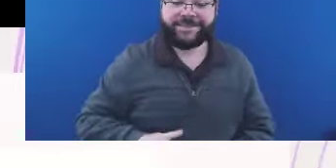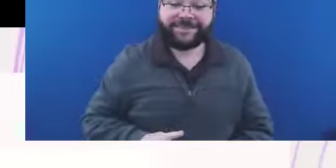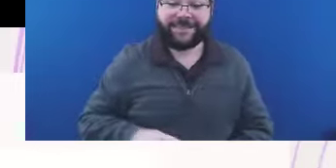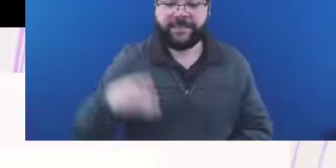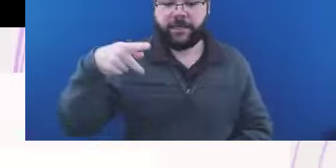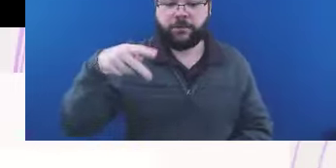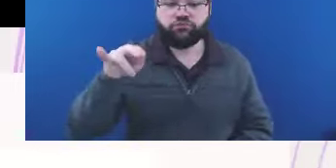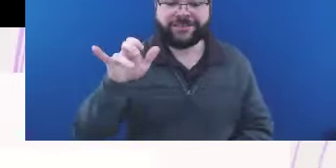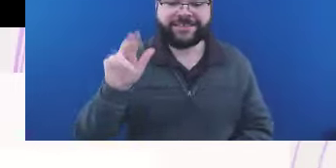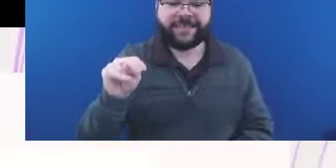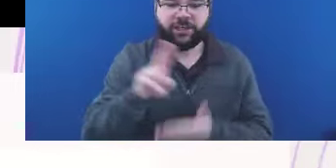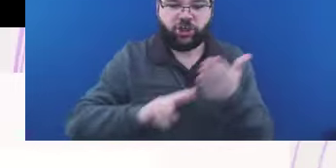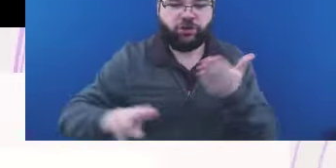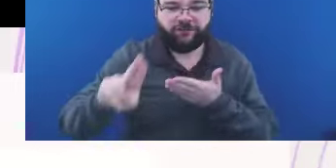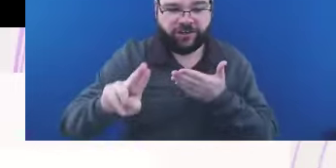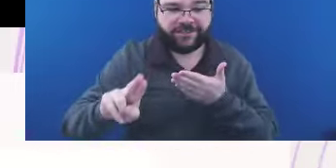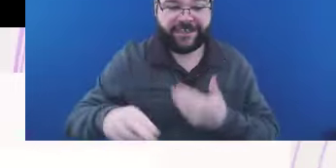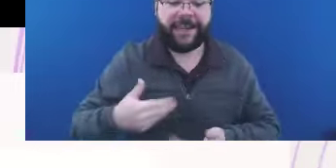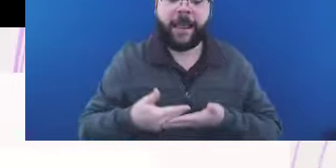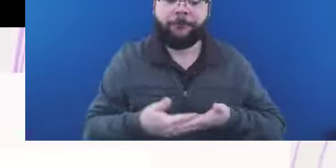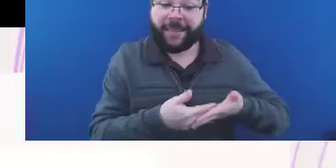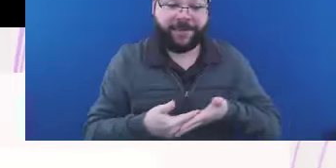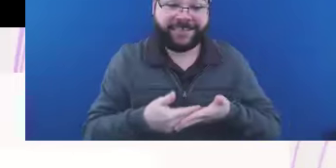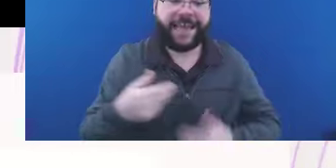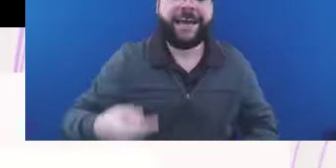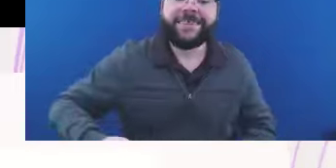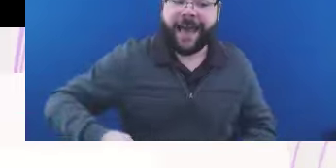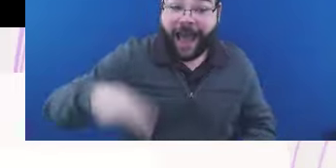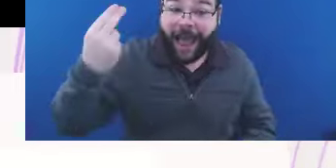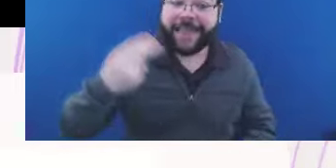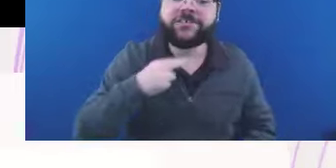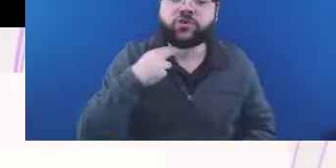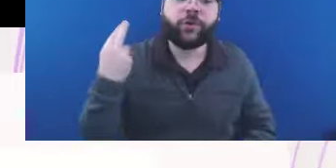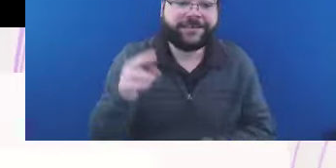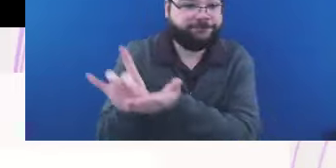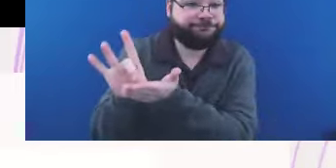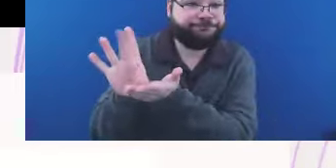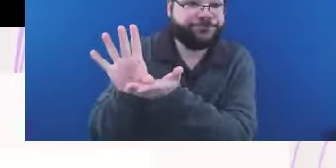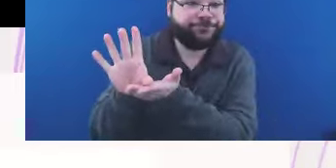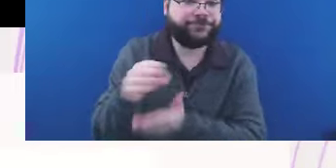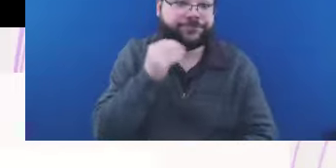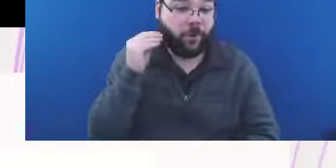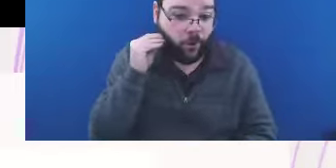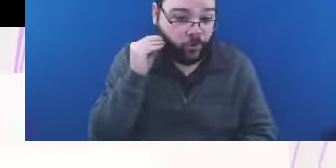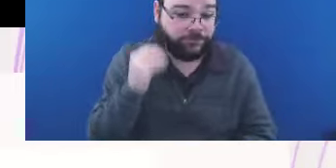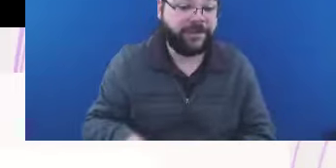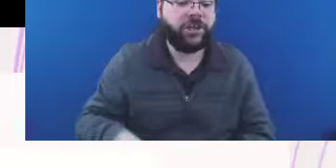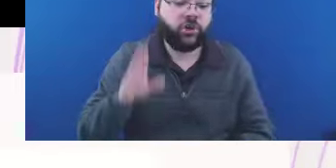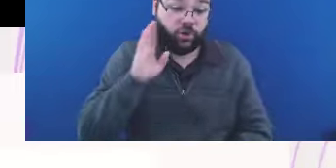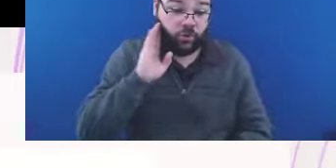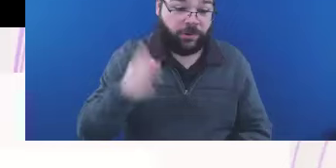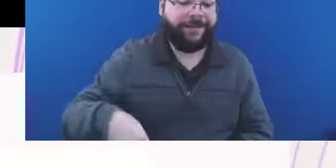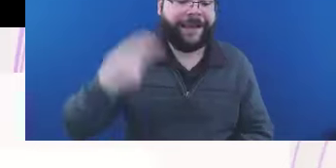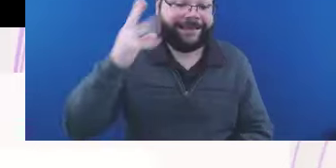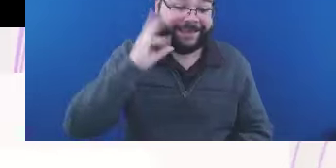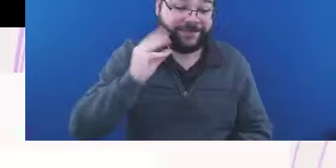actually the age group at greatest risk of eviction in this country. You are most likely to experience homelessness and be in need of